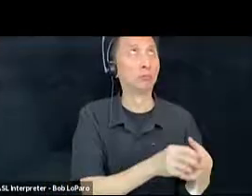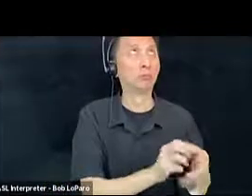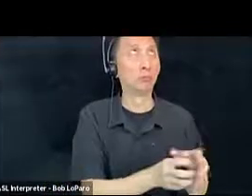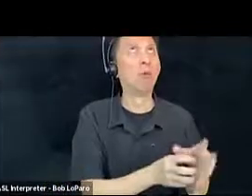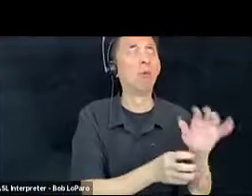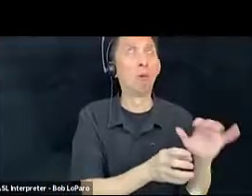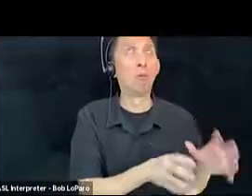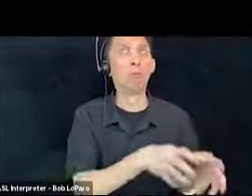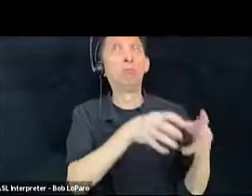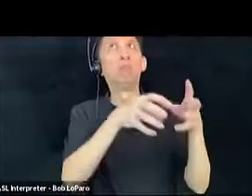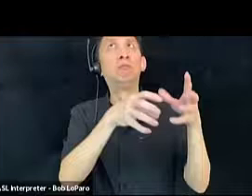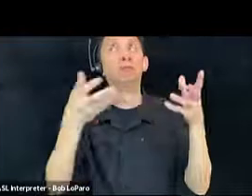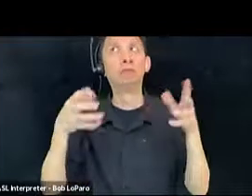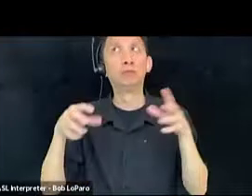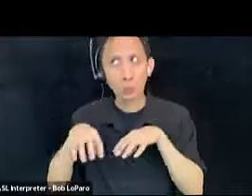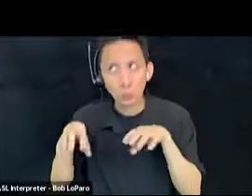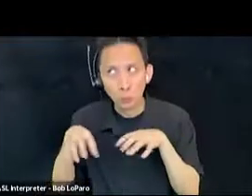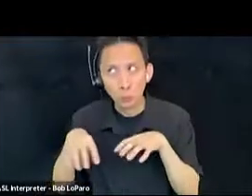expand on those concepts.